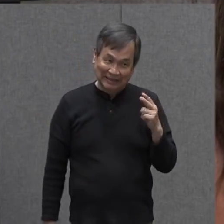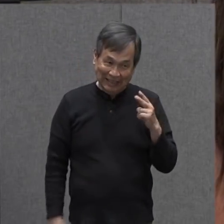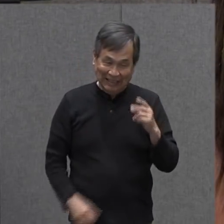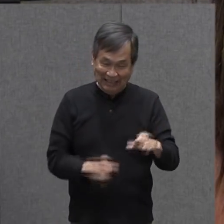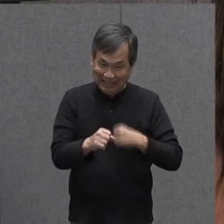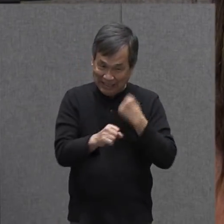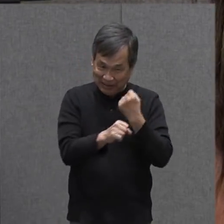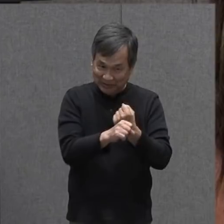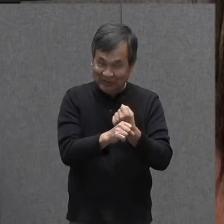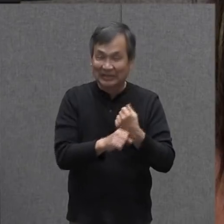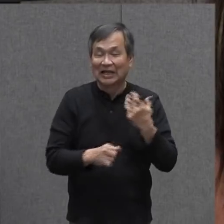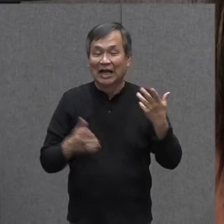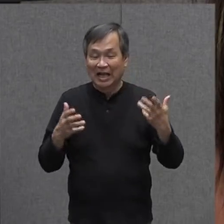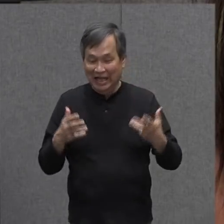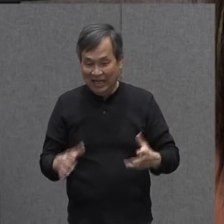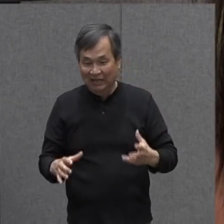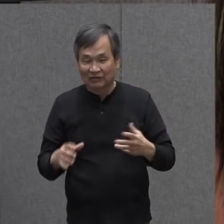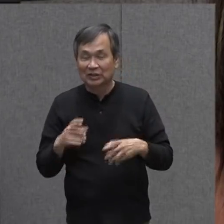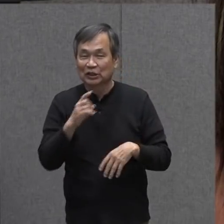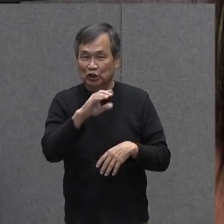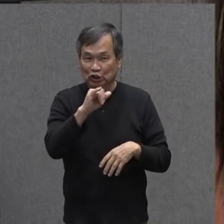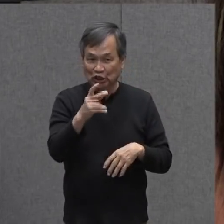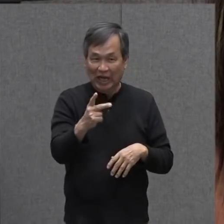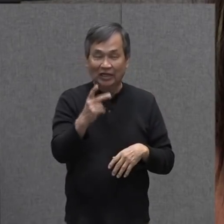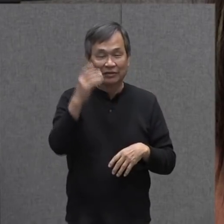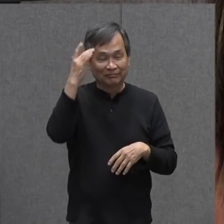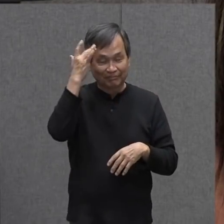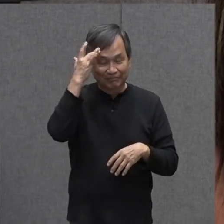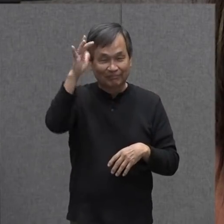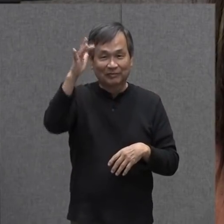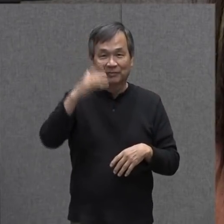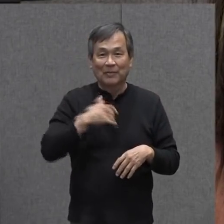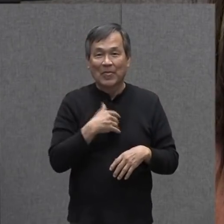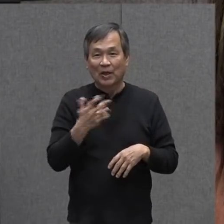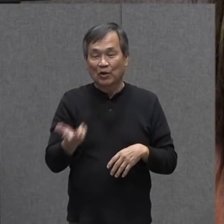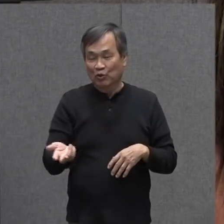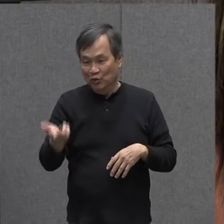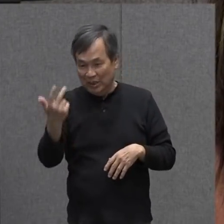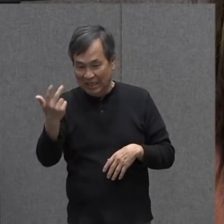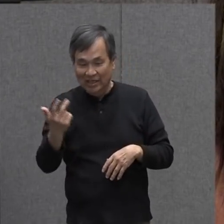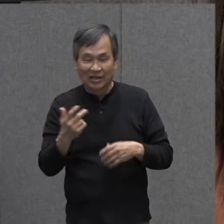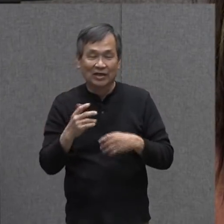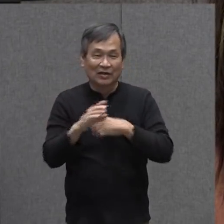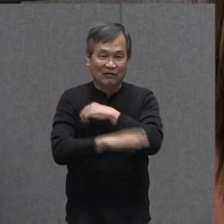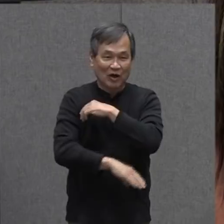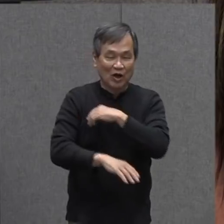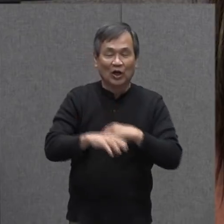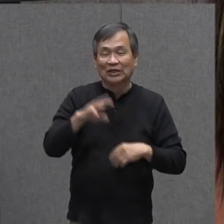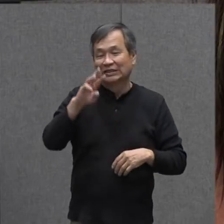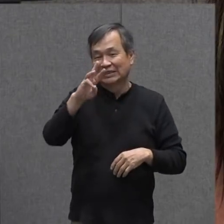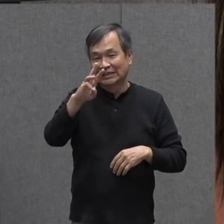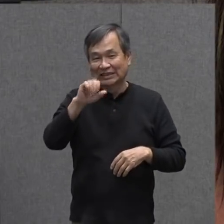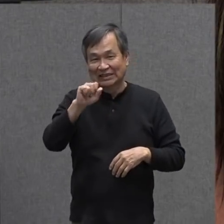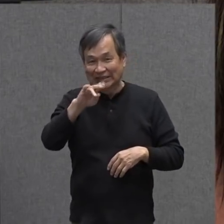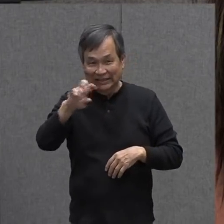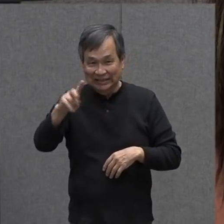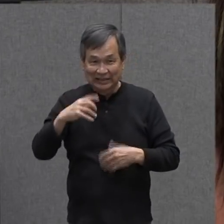get 34. So how many will Jack eat? 33. Thank you. So double